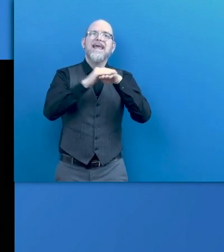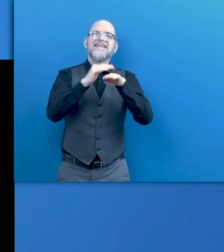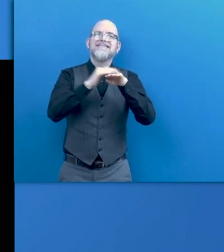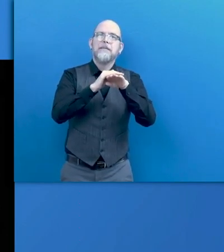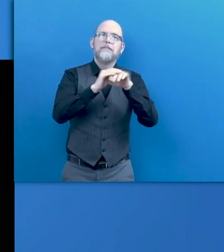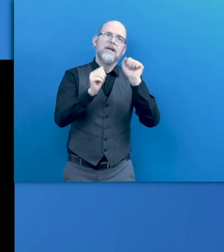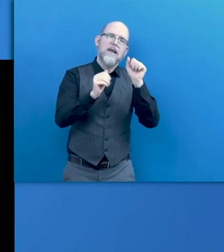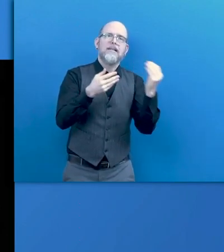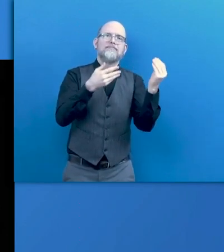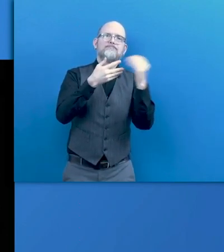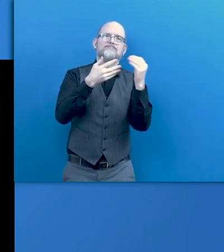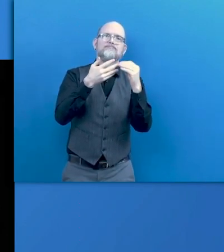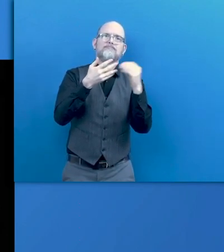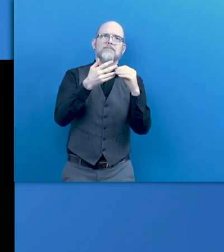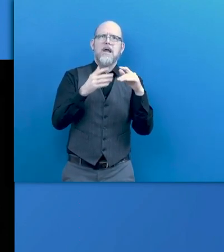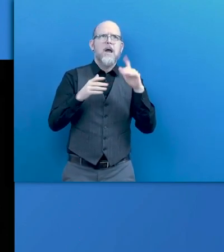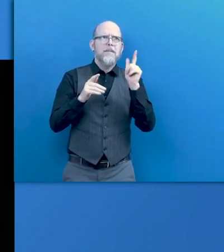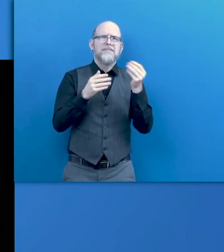accessible.